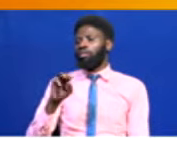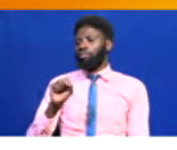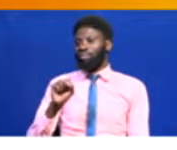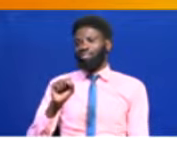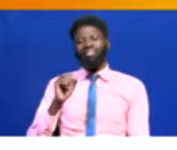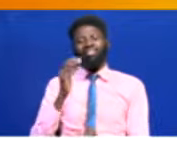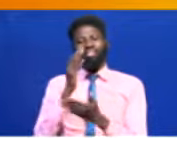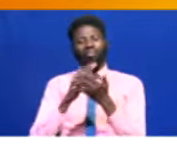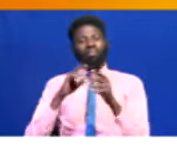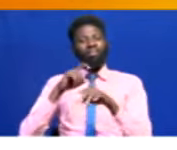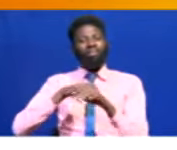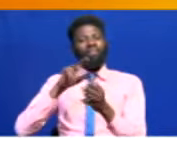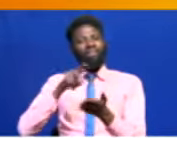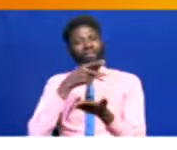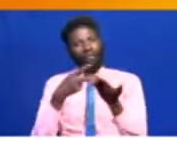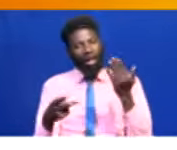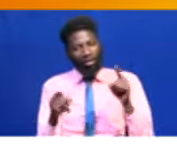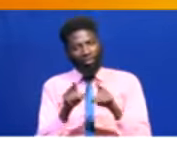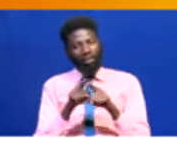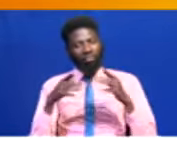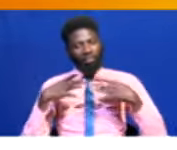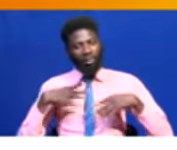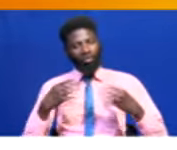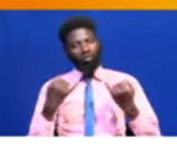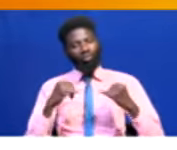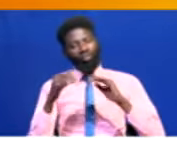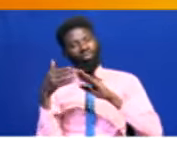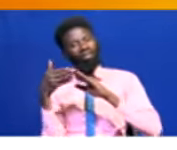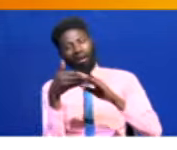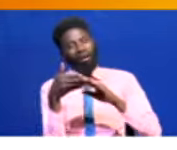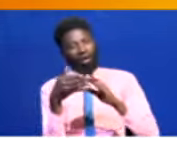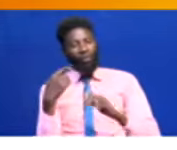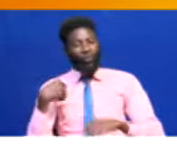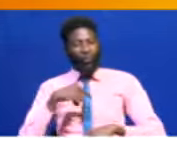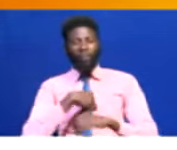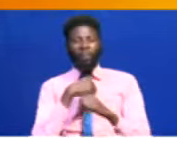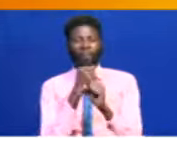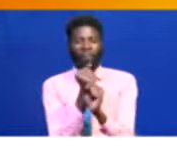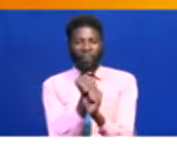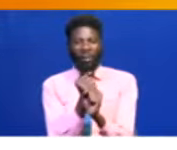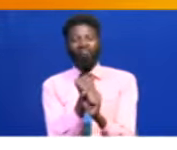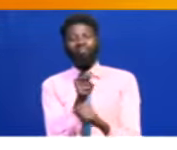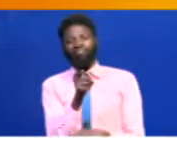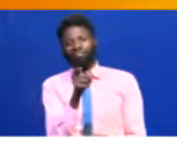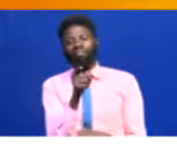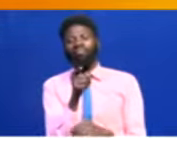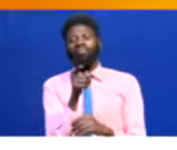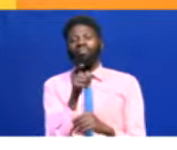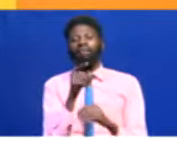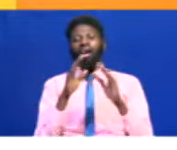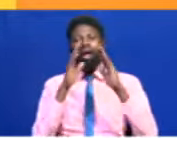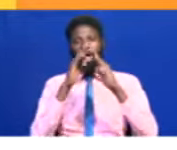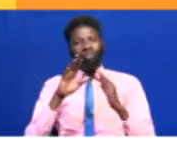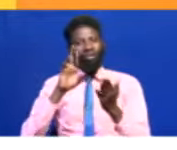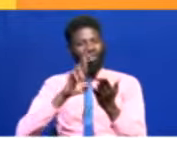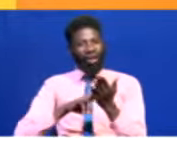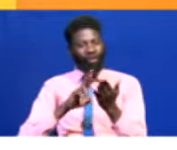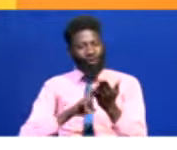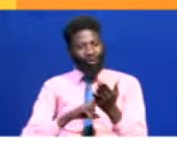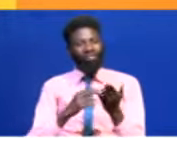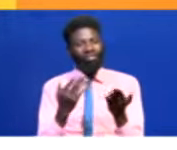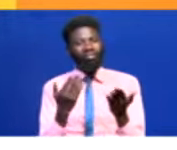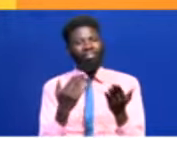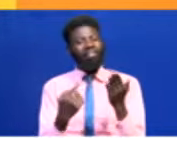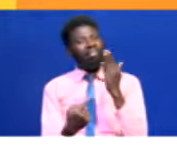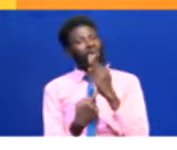subject to attempted hacks. Mm-hmm. We are digitizing these land records. How mm-hmm. safe and secure are these documents? Yes, I want to assure